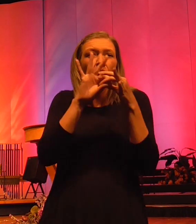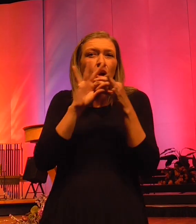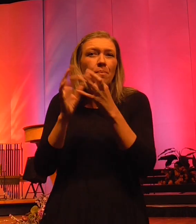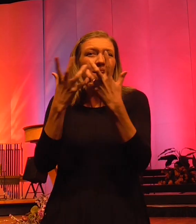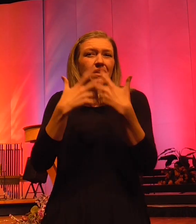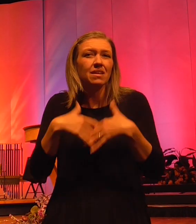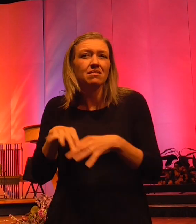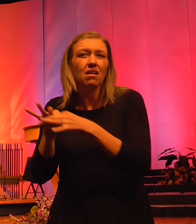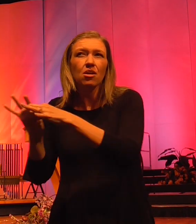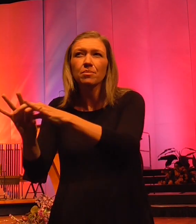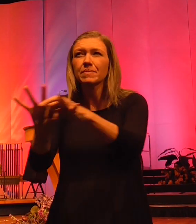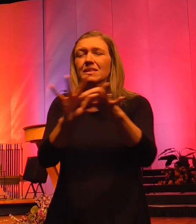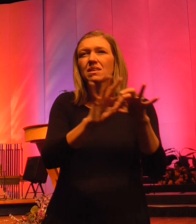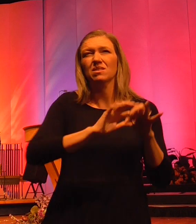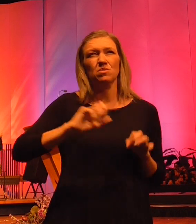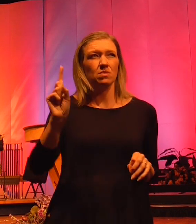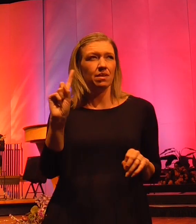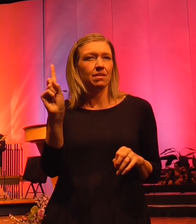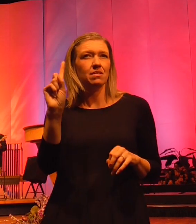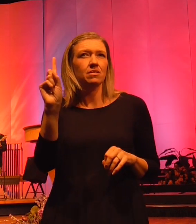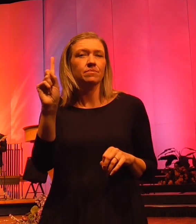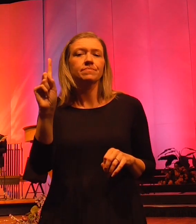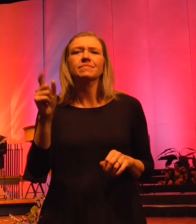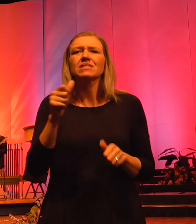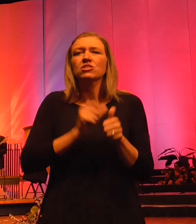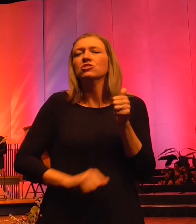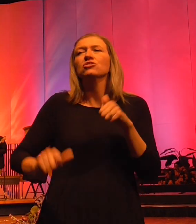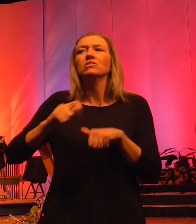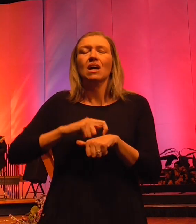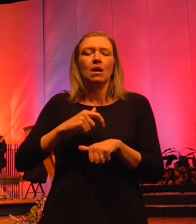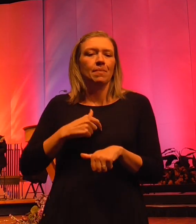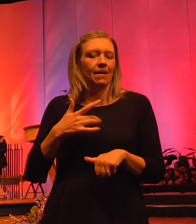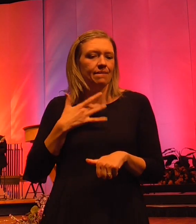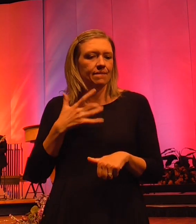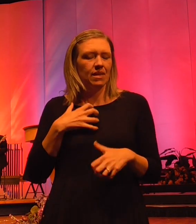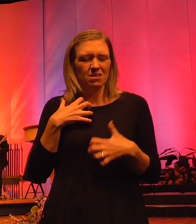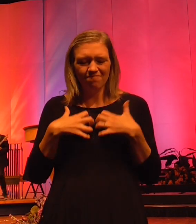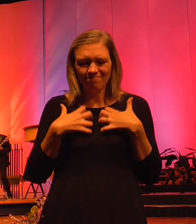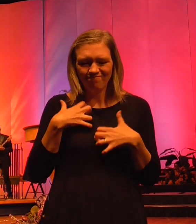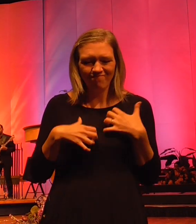harmony, sweet harmony? And each time